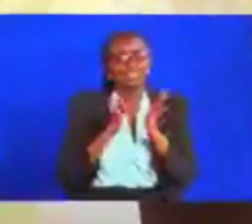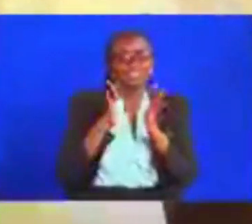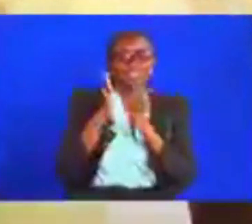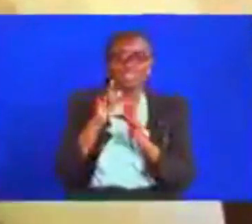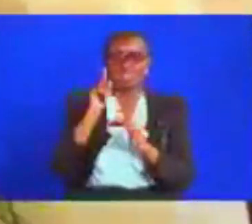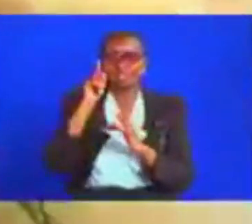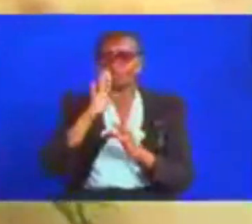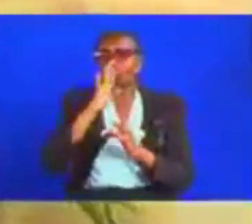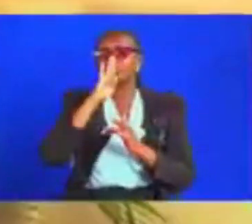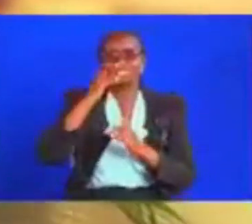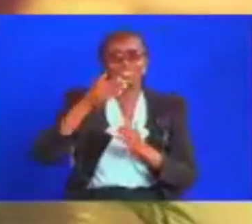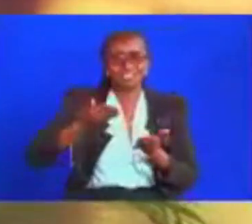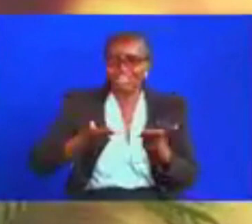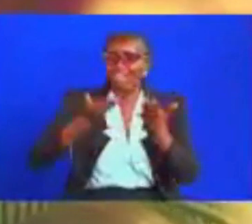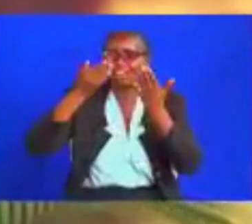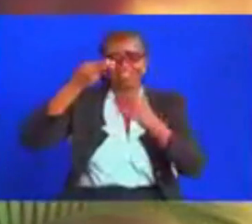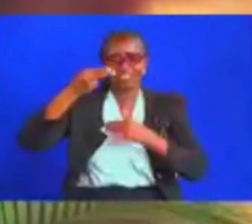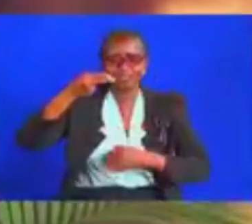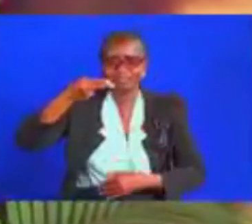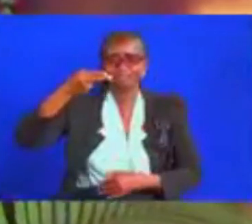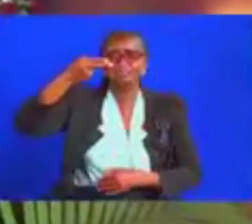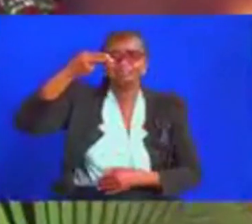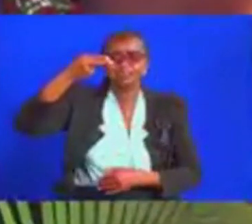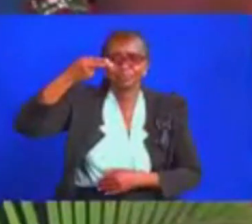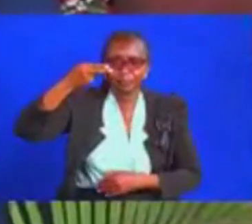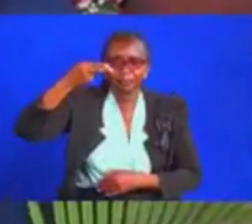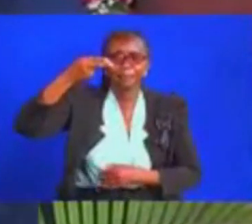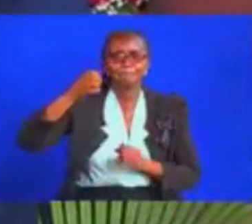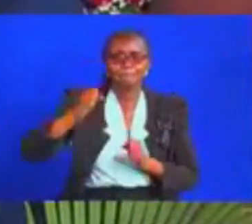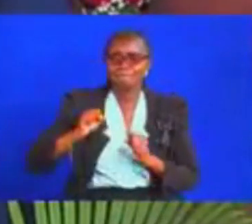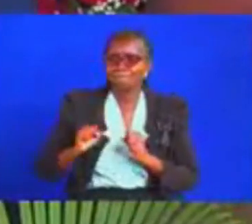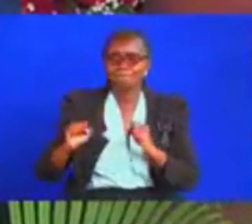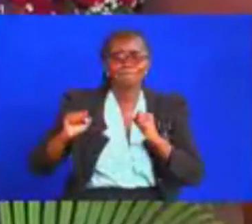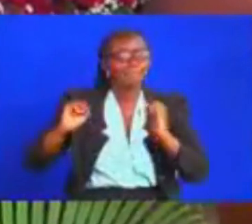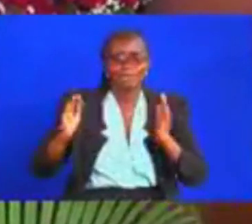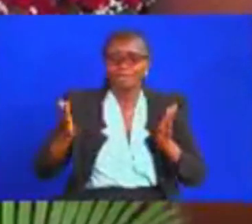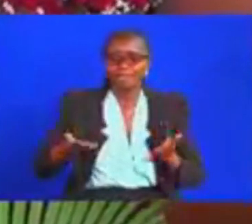Jesus, you be lifted higher.